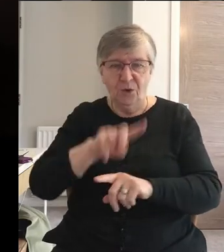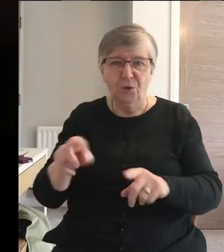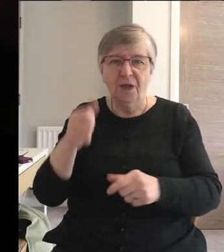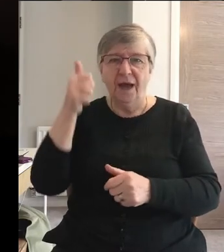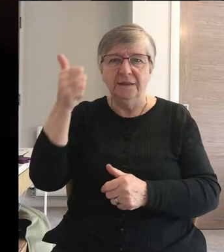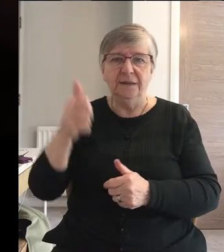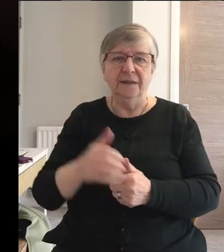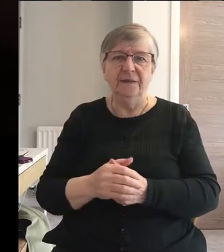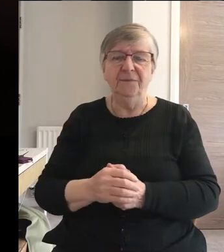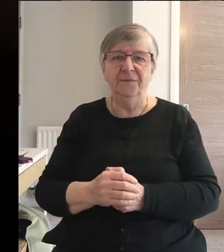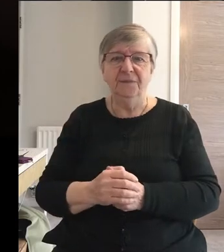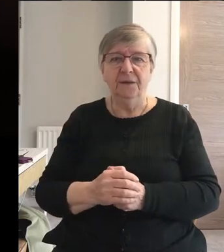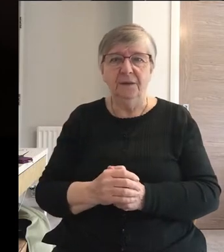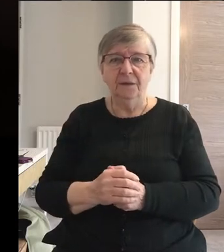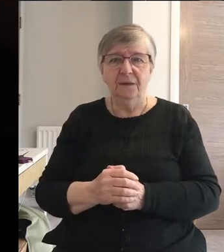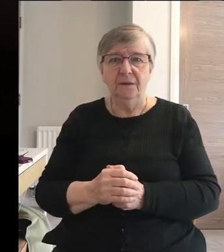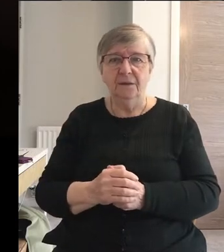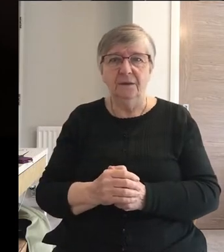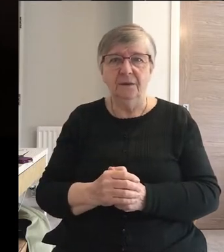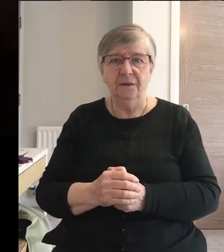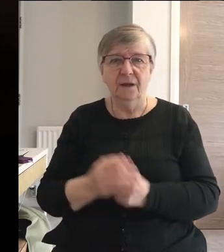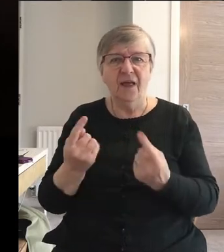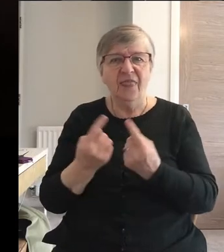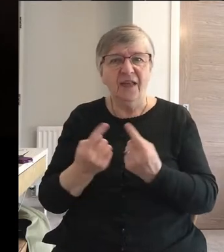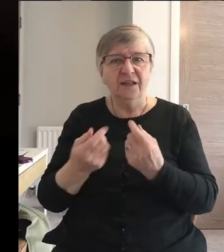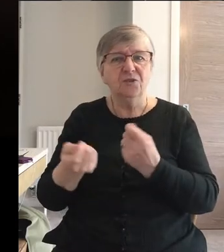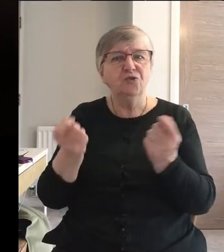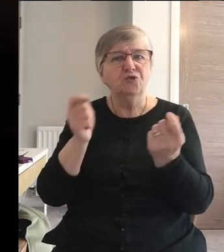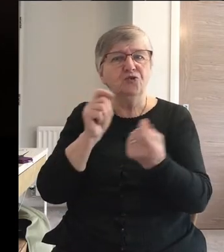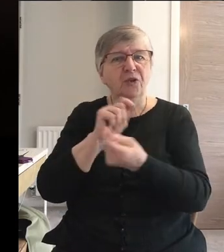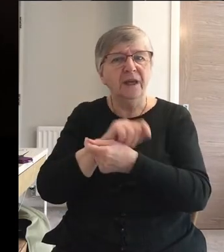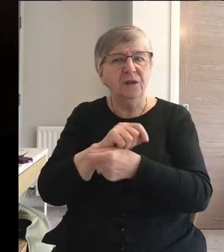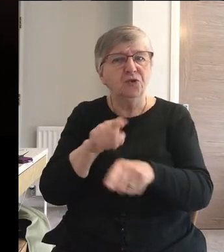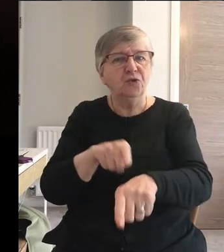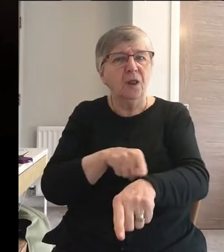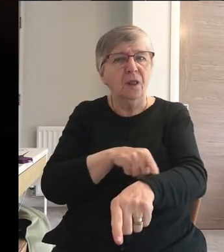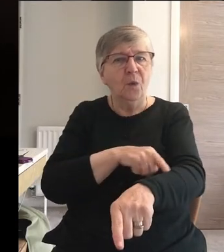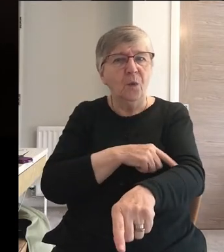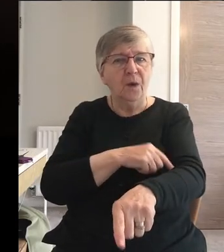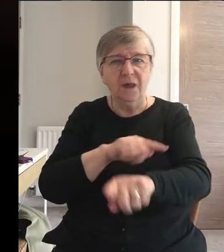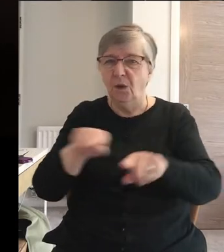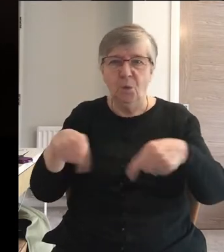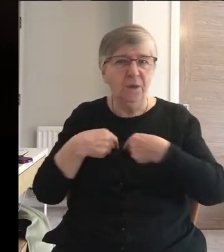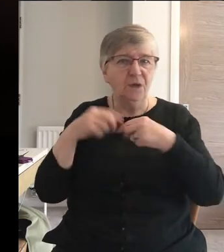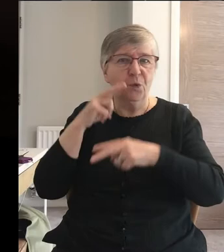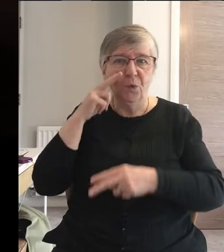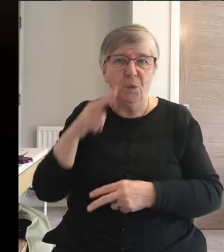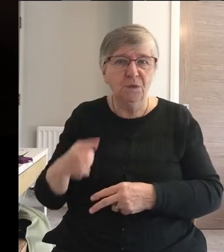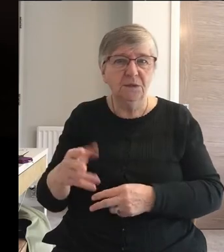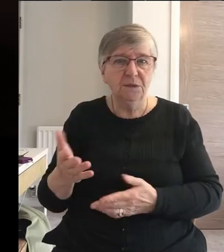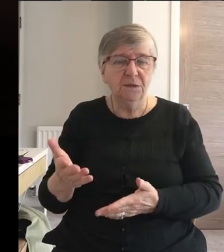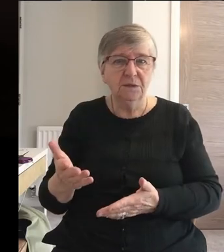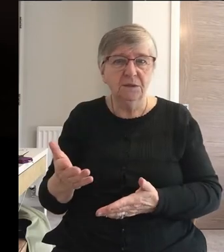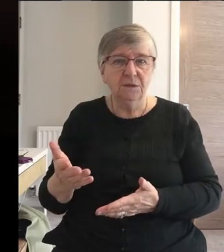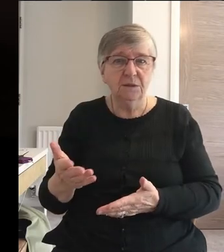French friends coming for lunch. Things changing gradually tend not to be noticed.